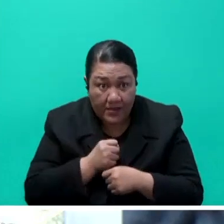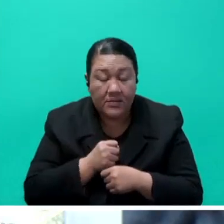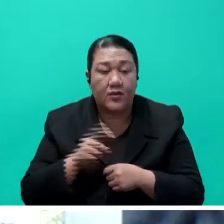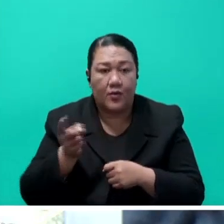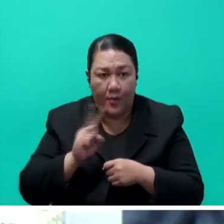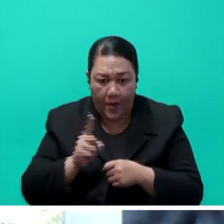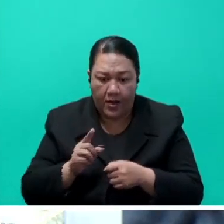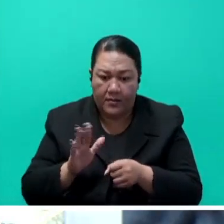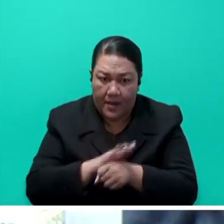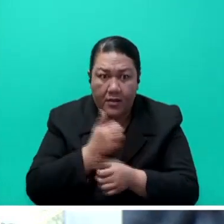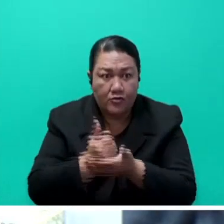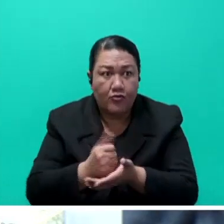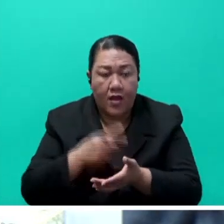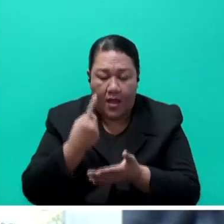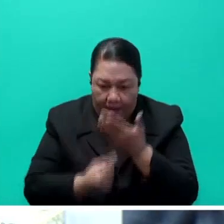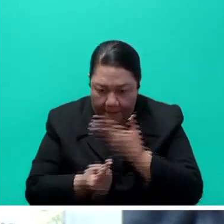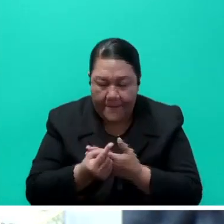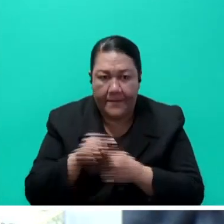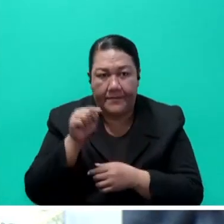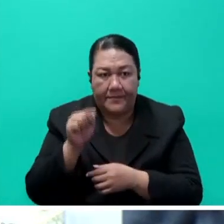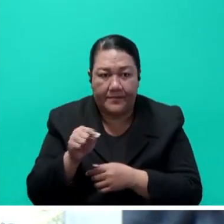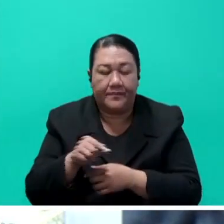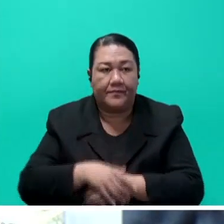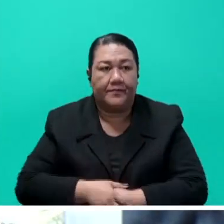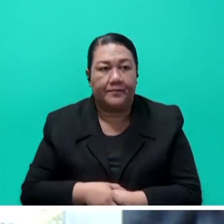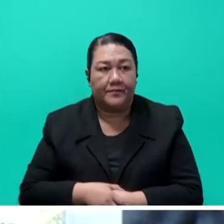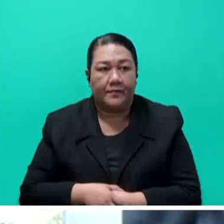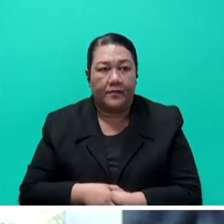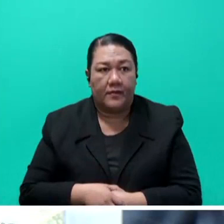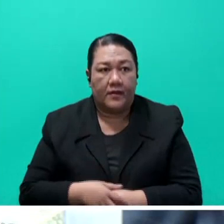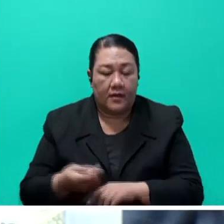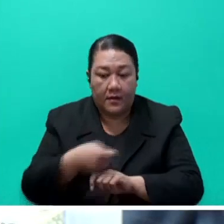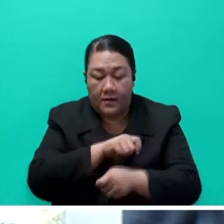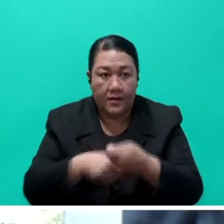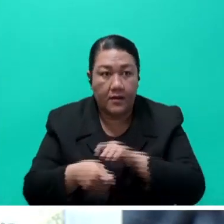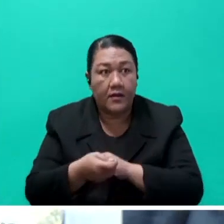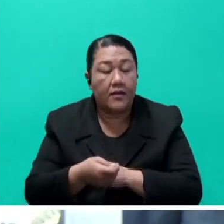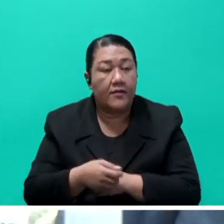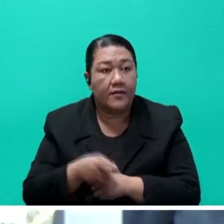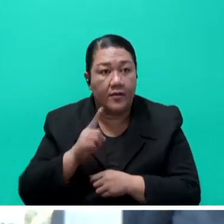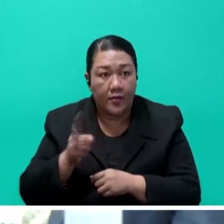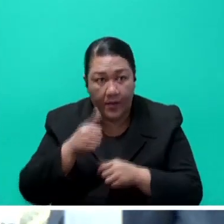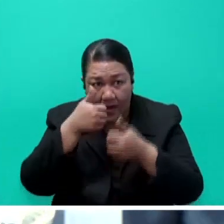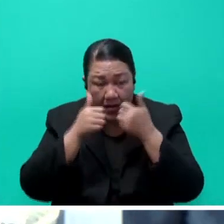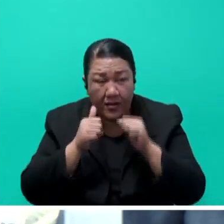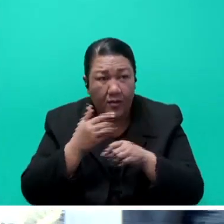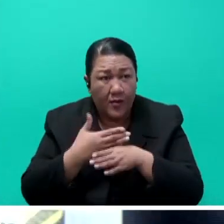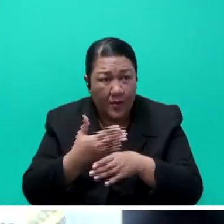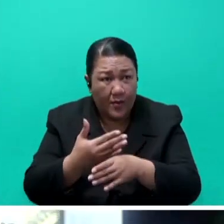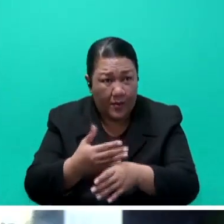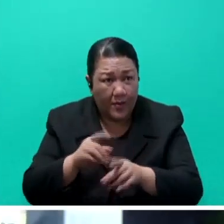issues in short to medium term. Despite our efforts to implement strategies aimed at reducing breakdowns,